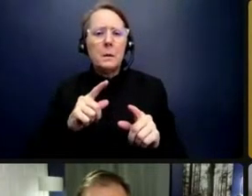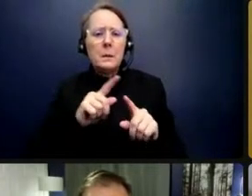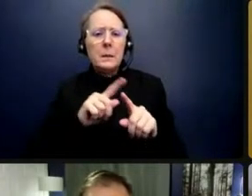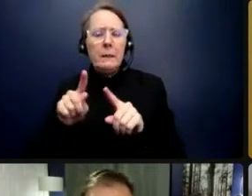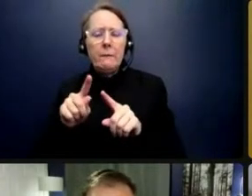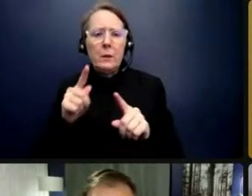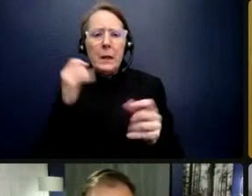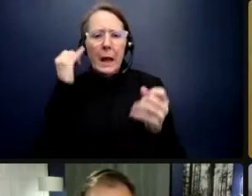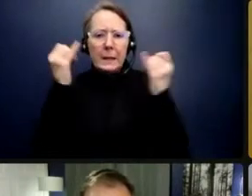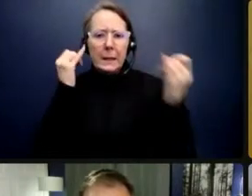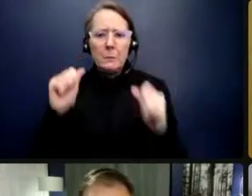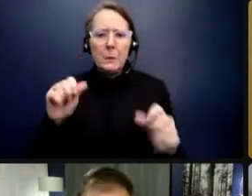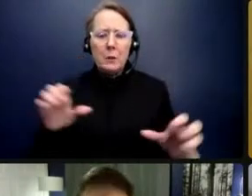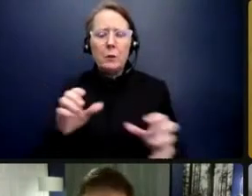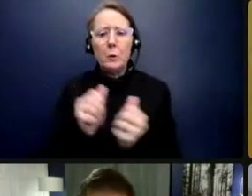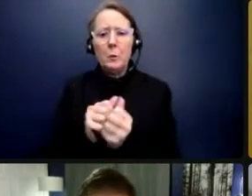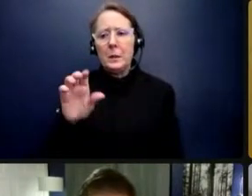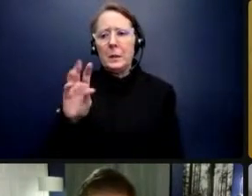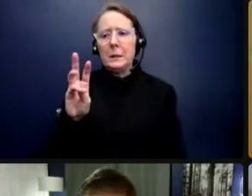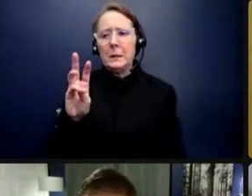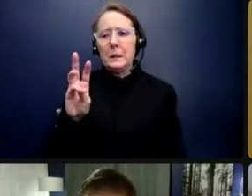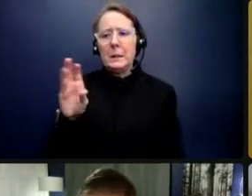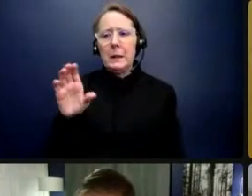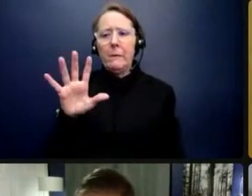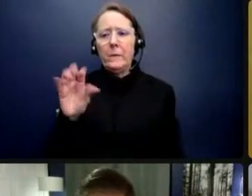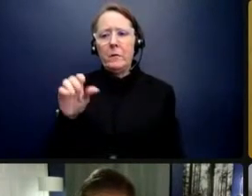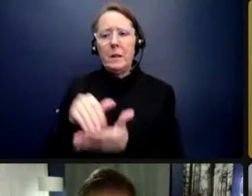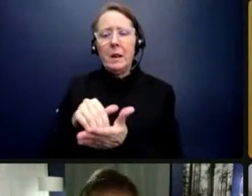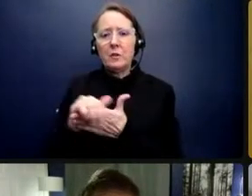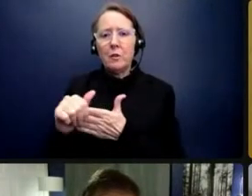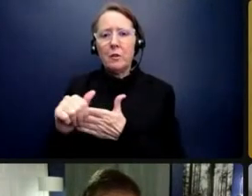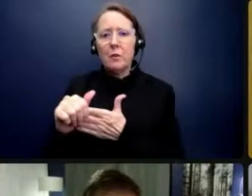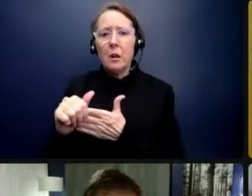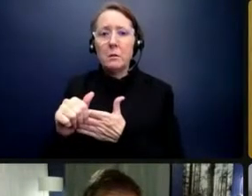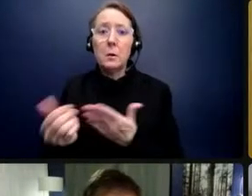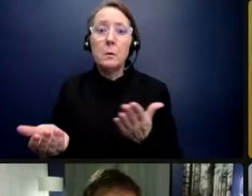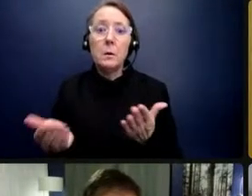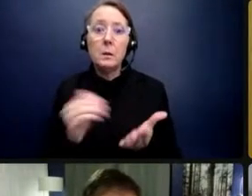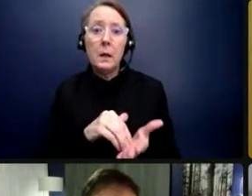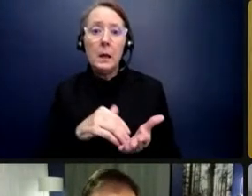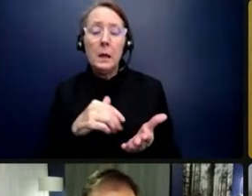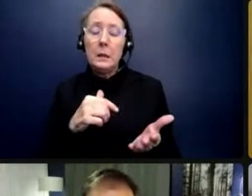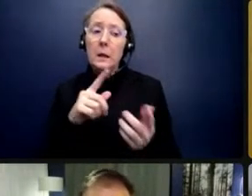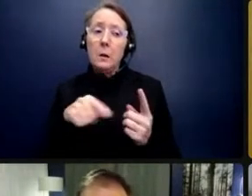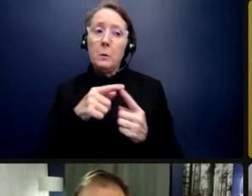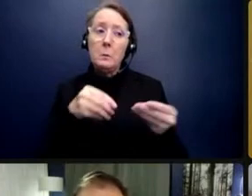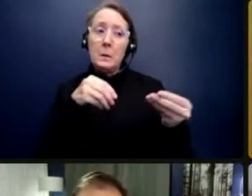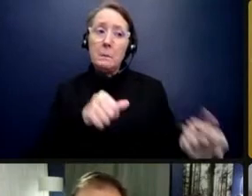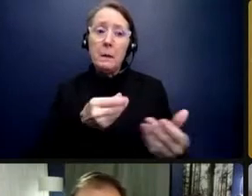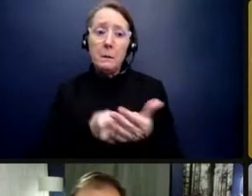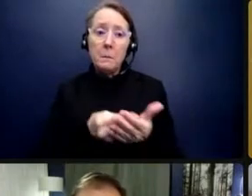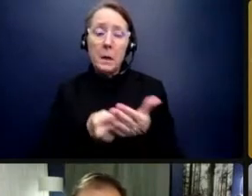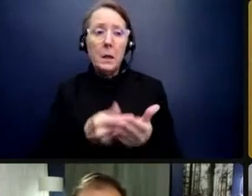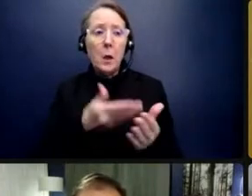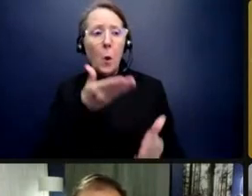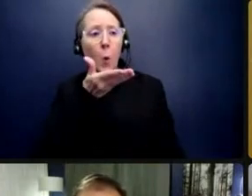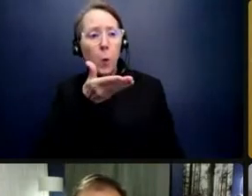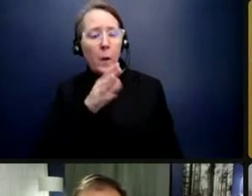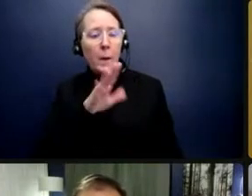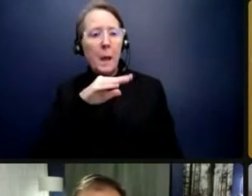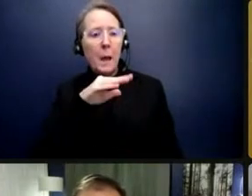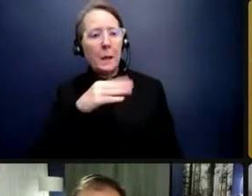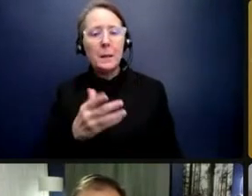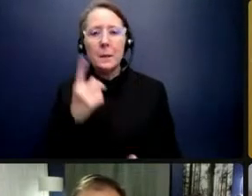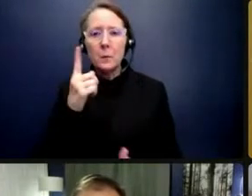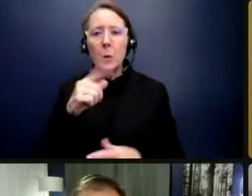with $650,000. And so again, once that money is gone, it is gone, because it is one-time